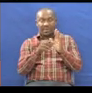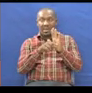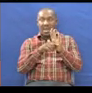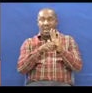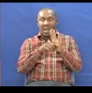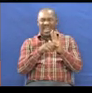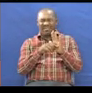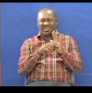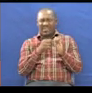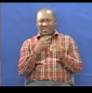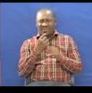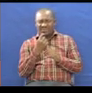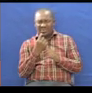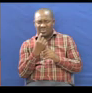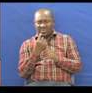2x